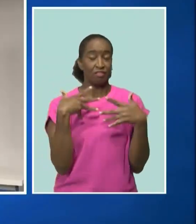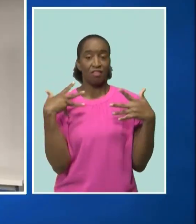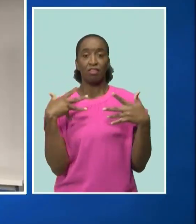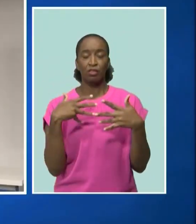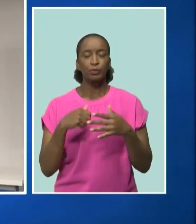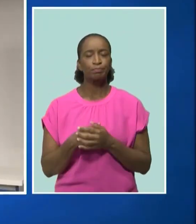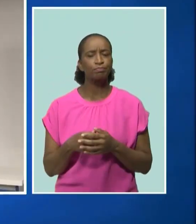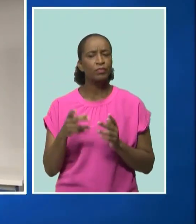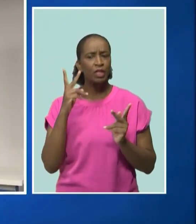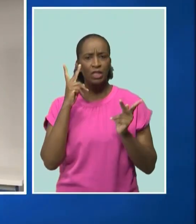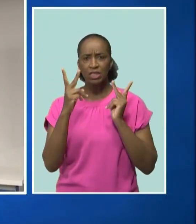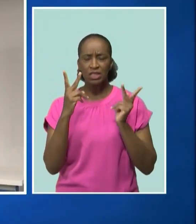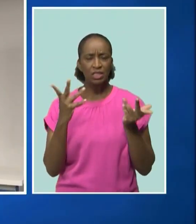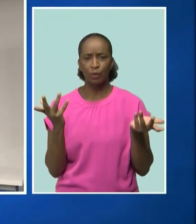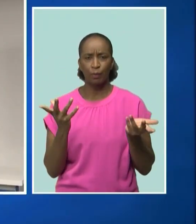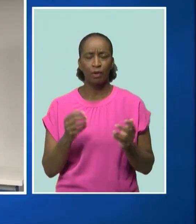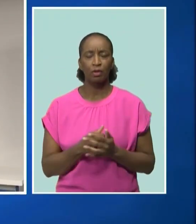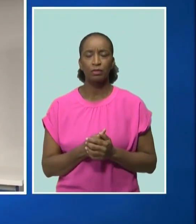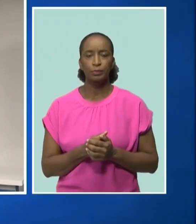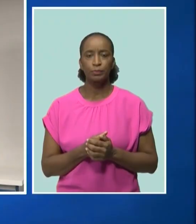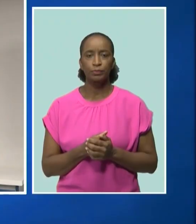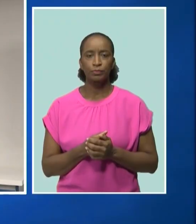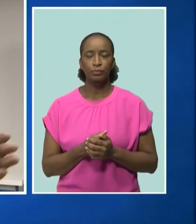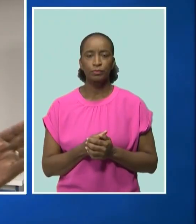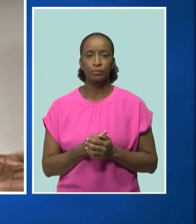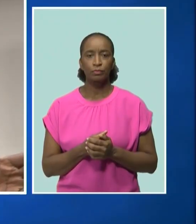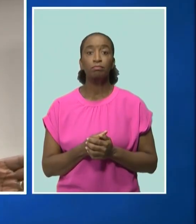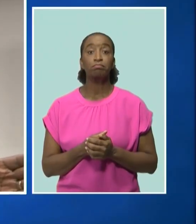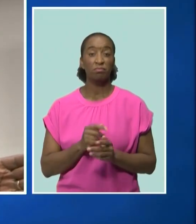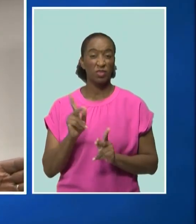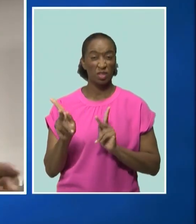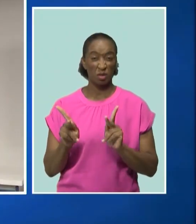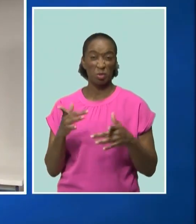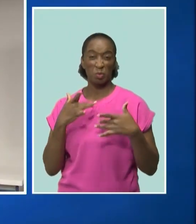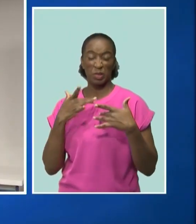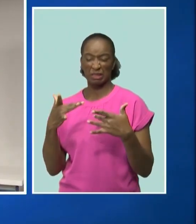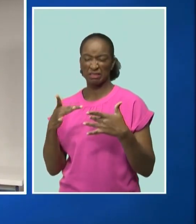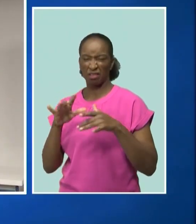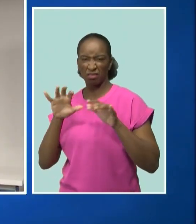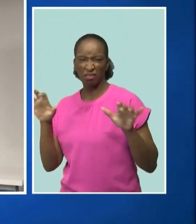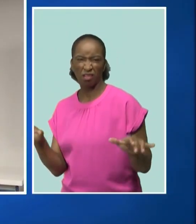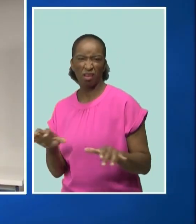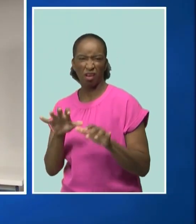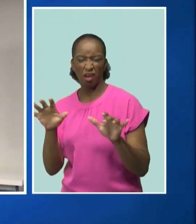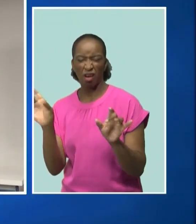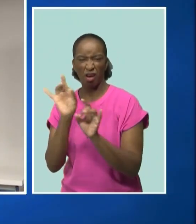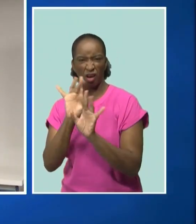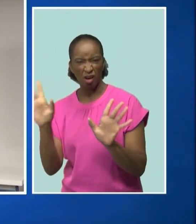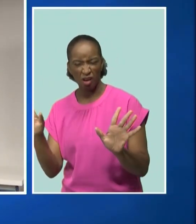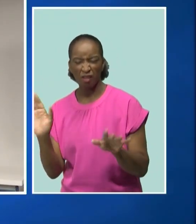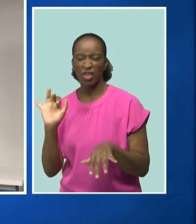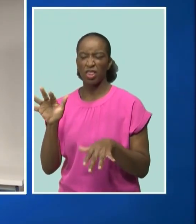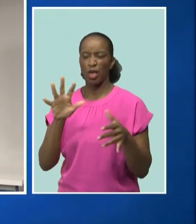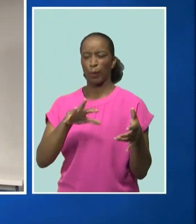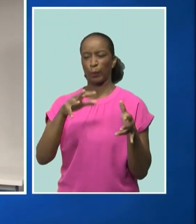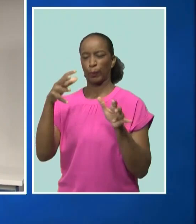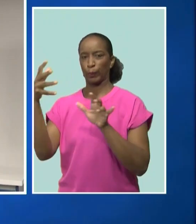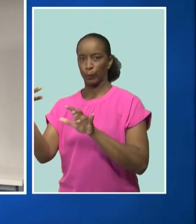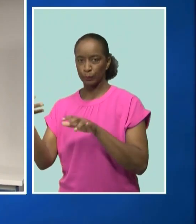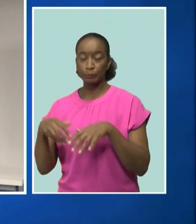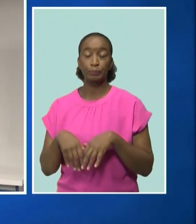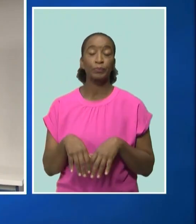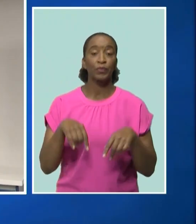the destruction that comes as a result of traveling on the Broadway. Barbados Gospel Fest reminds people every